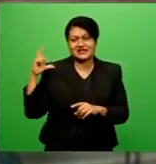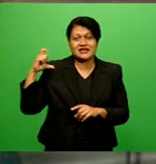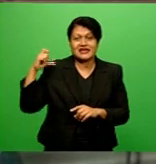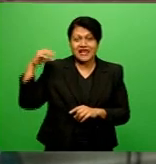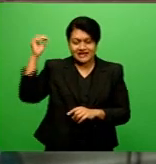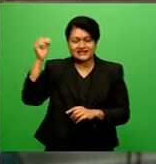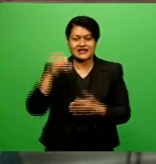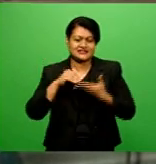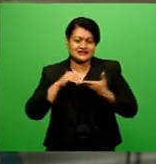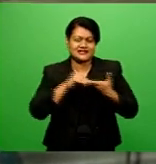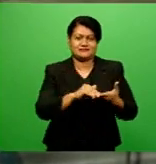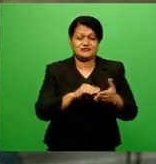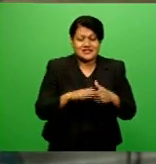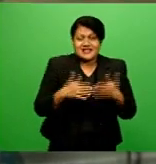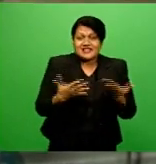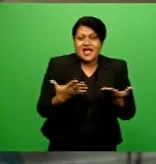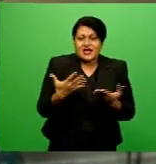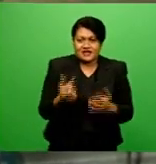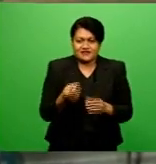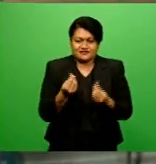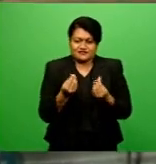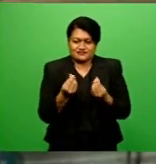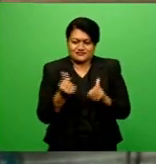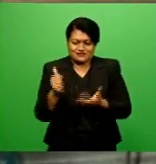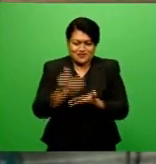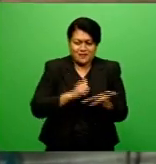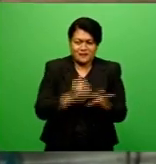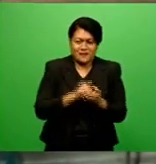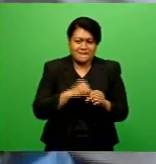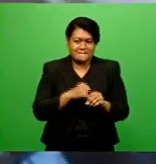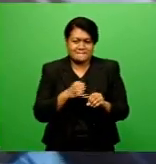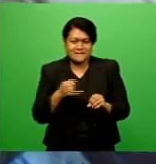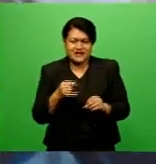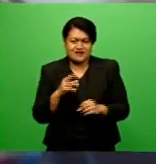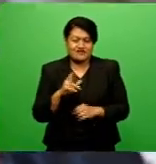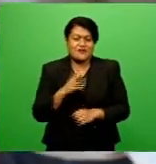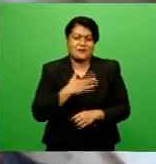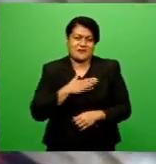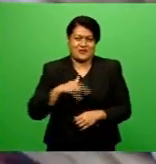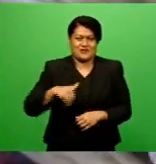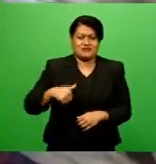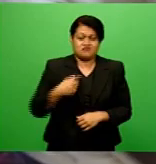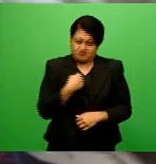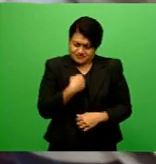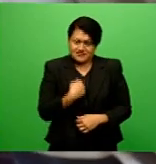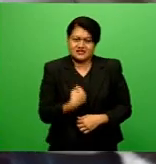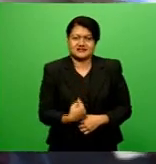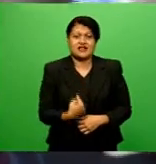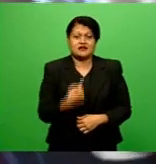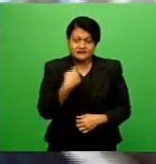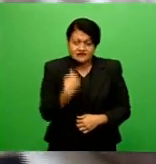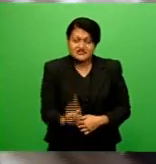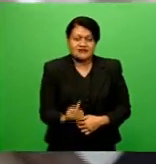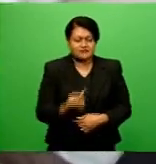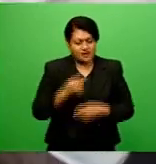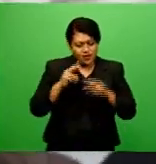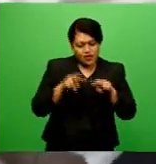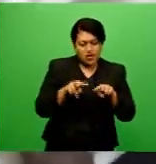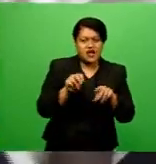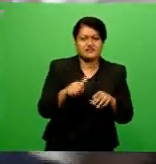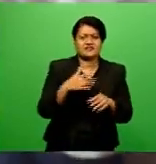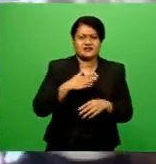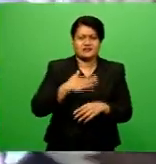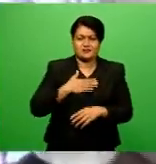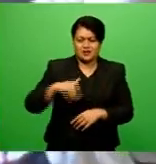I now have money to buy medical essentials for my wife. I am her only carer. For months I have fed her, bathed her and carried